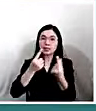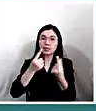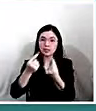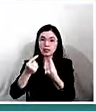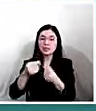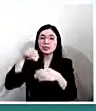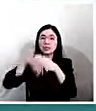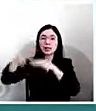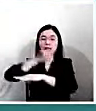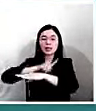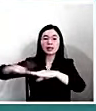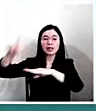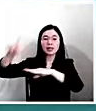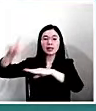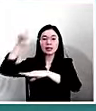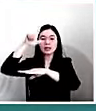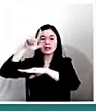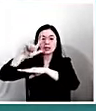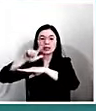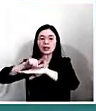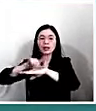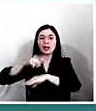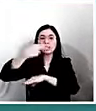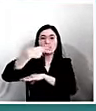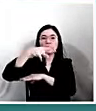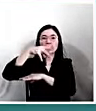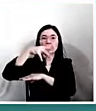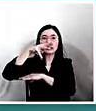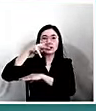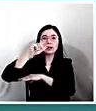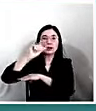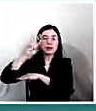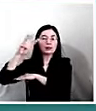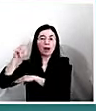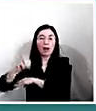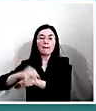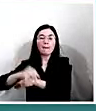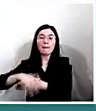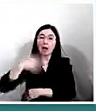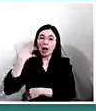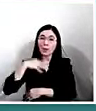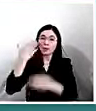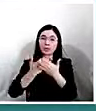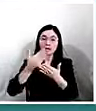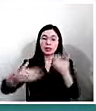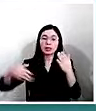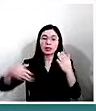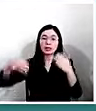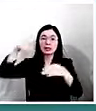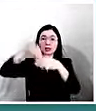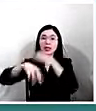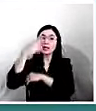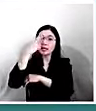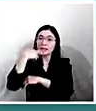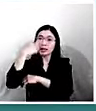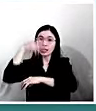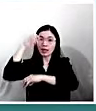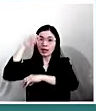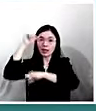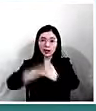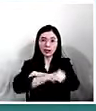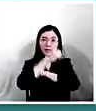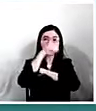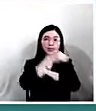home, terrible things in the Red Sea. Remember us, O